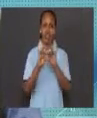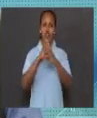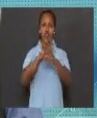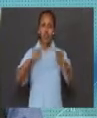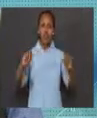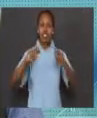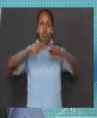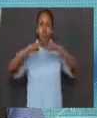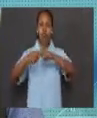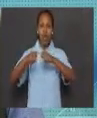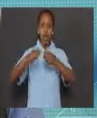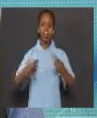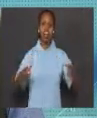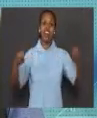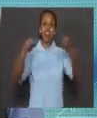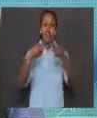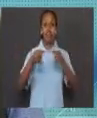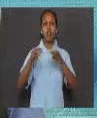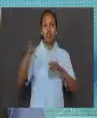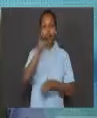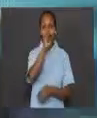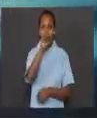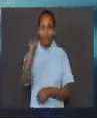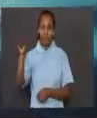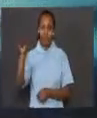solve problems related to momentum.